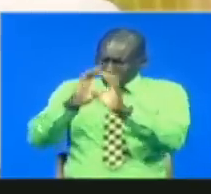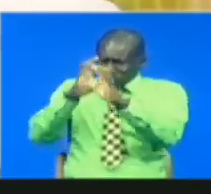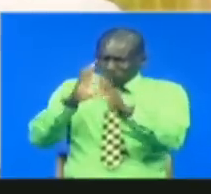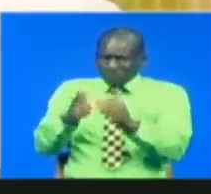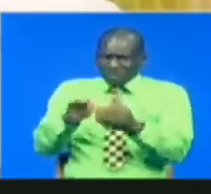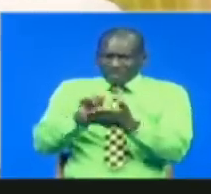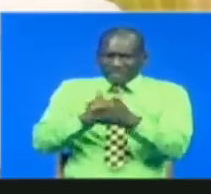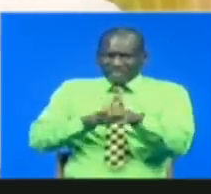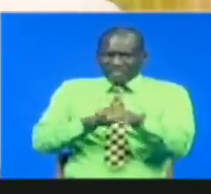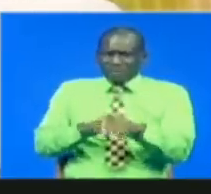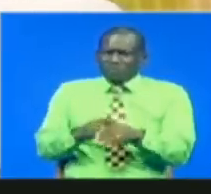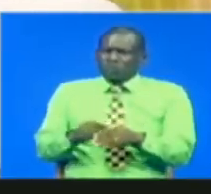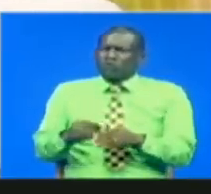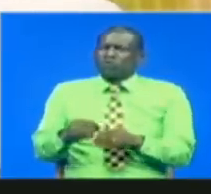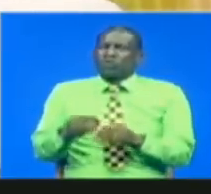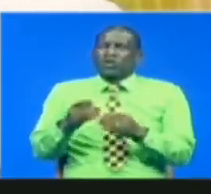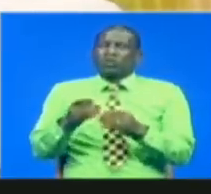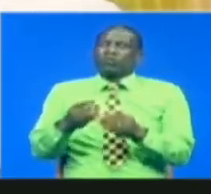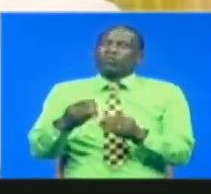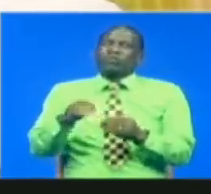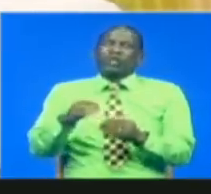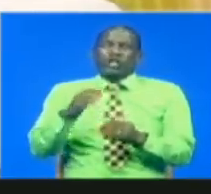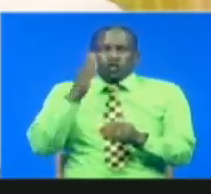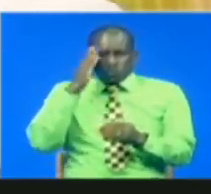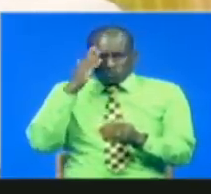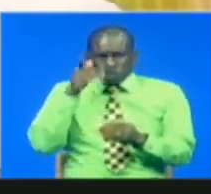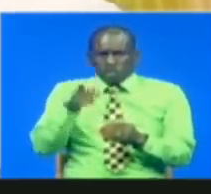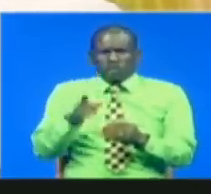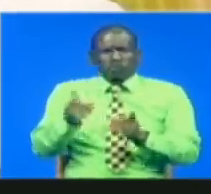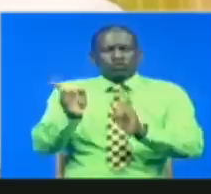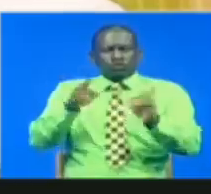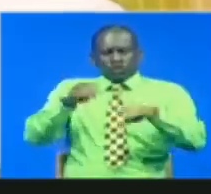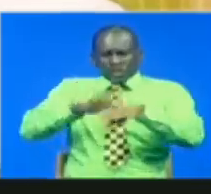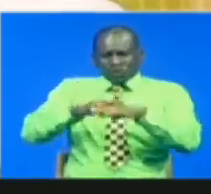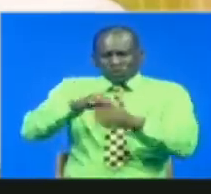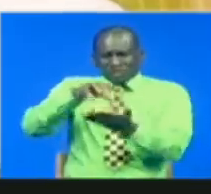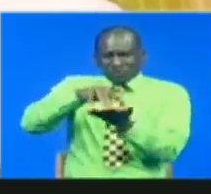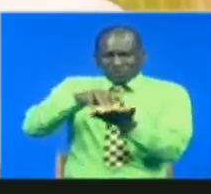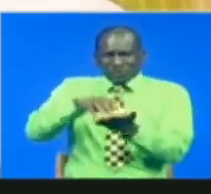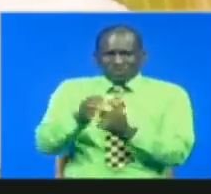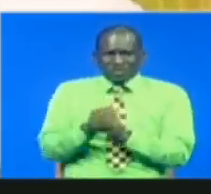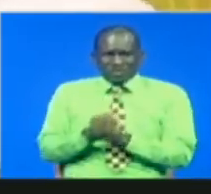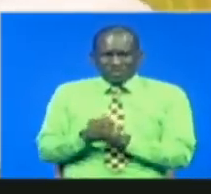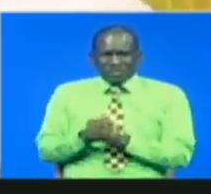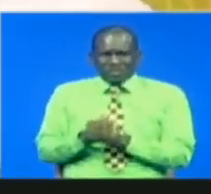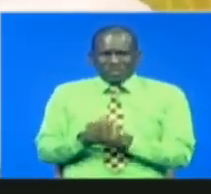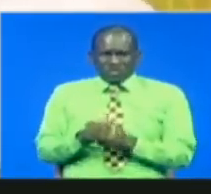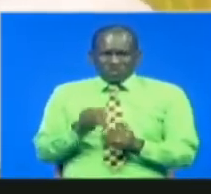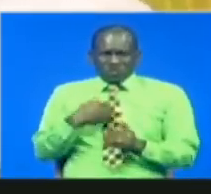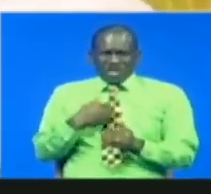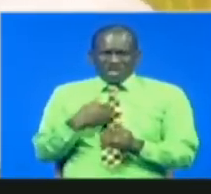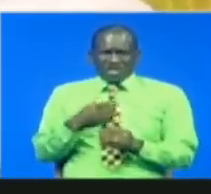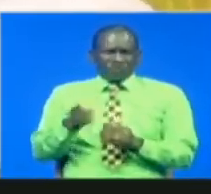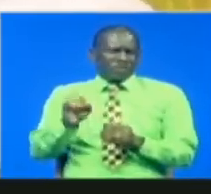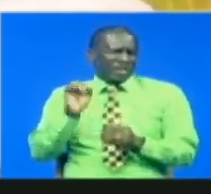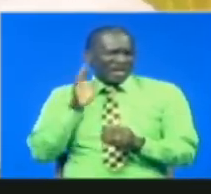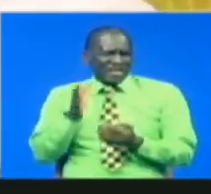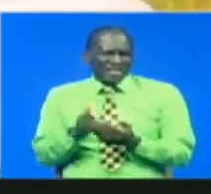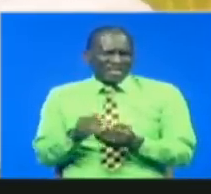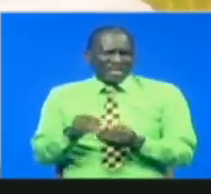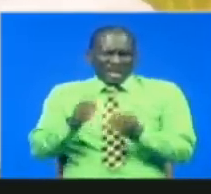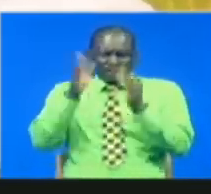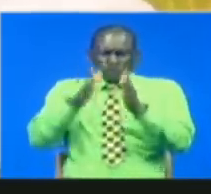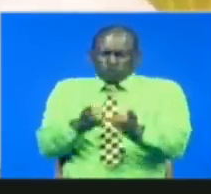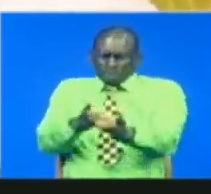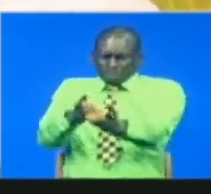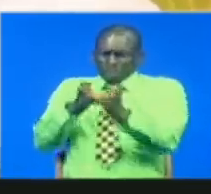we realized that this thing is not as interesting as we thought. There was I think someone shot